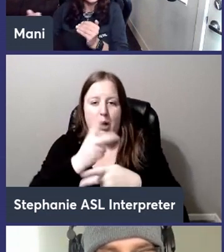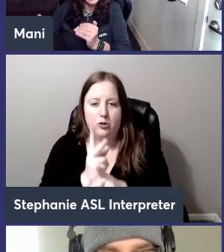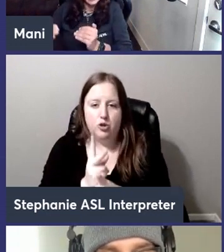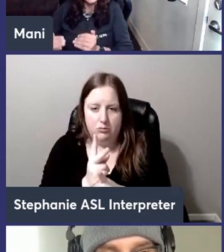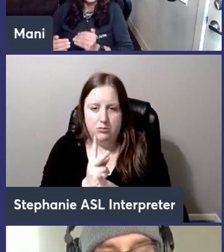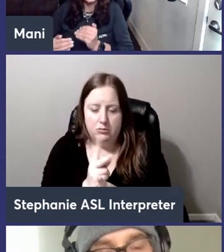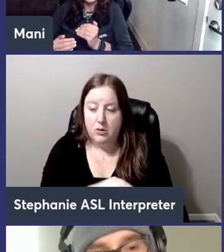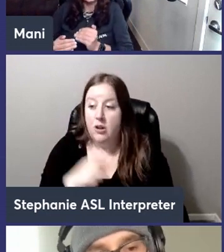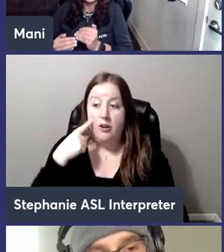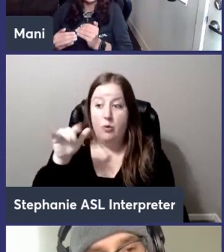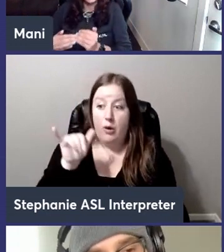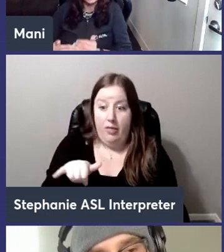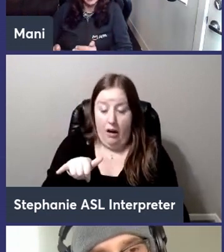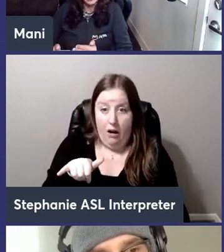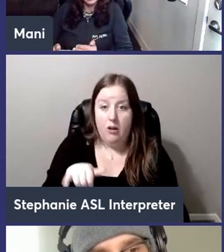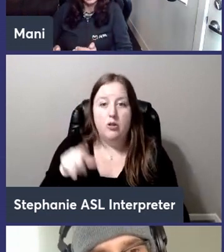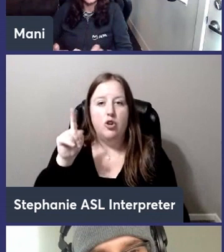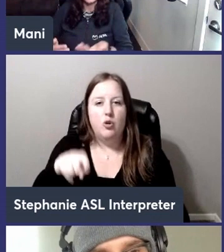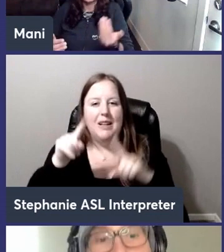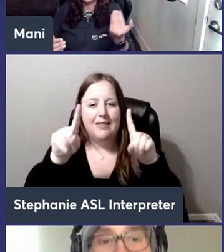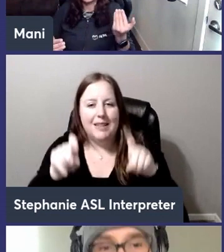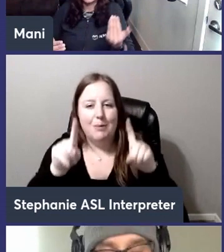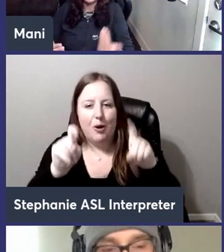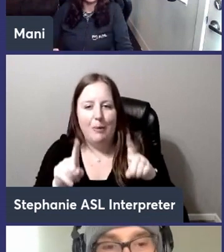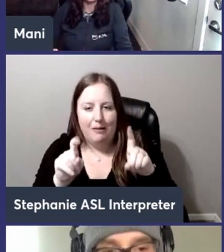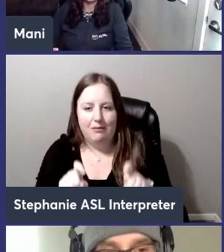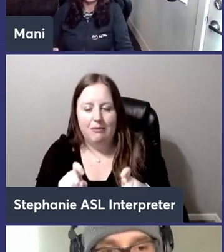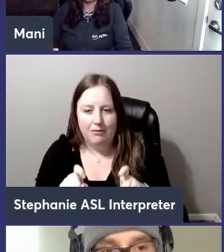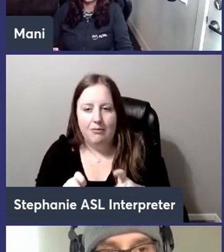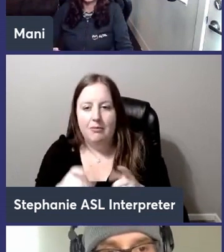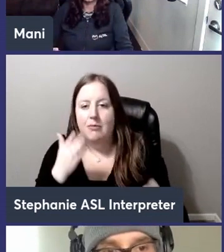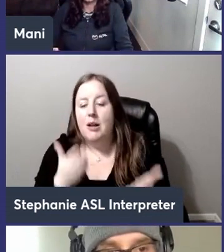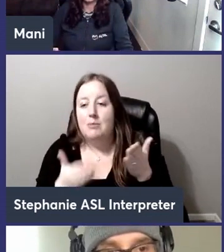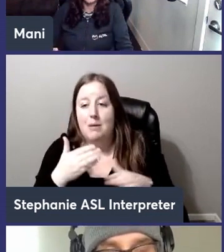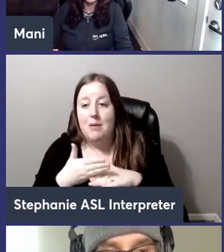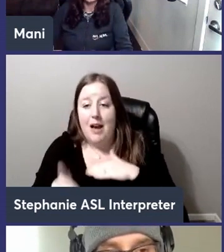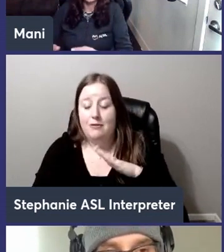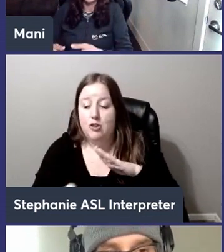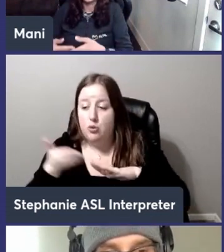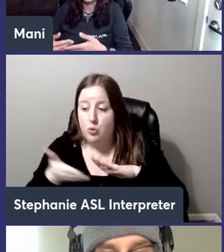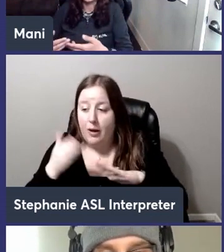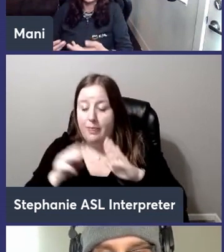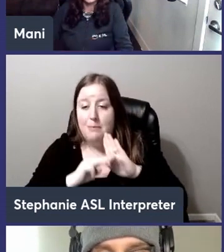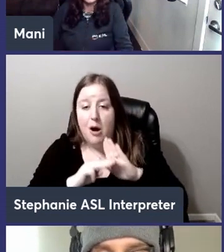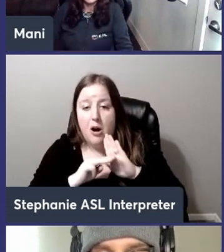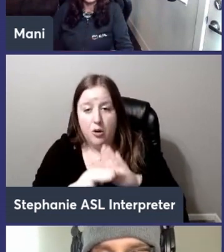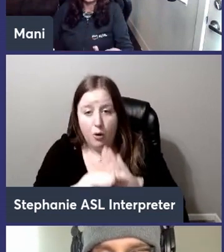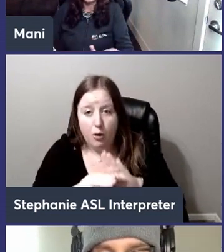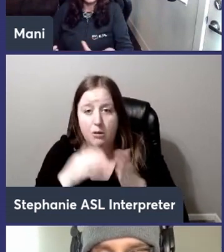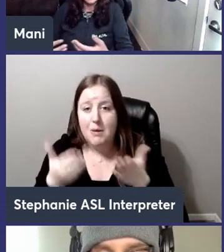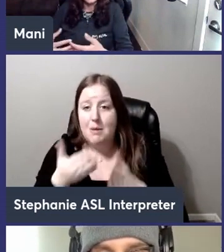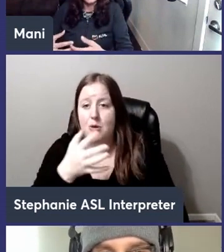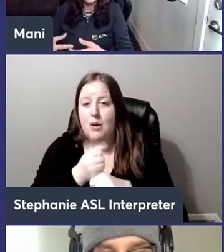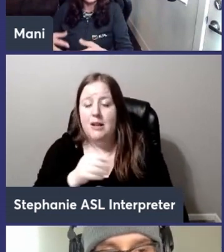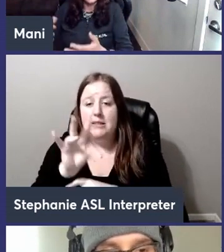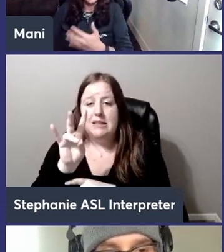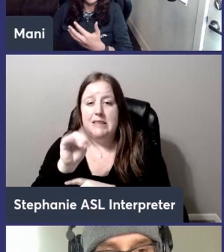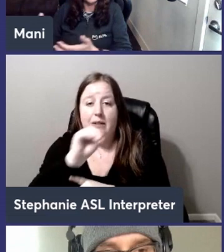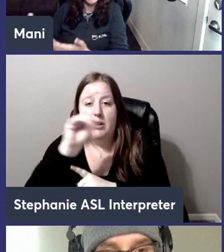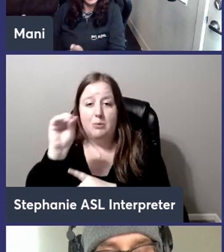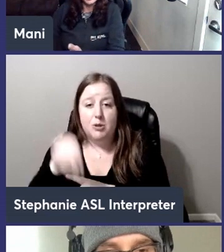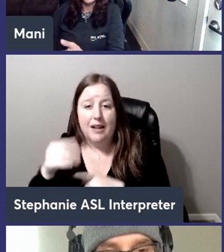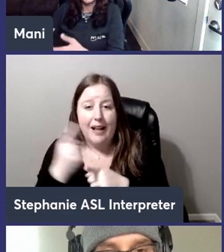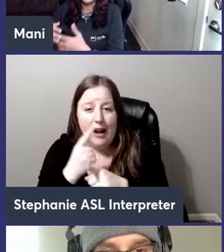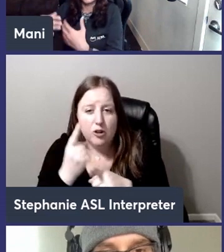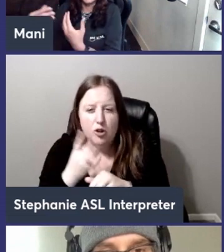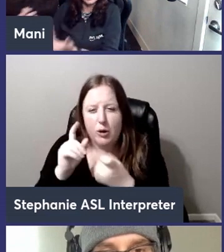for that, you need experiments. You can maybe once you run that model, you might get 70% accuracy, and then you want to